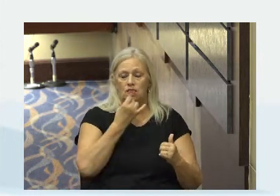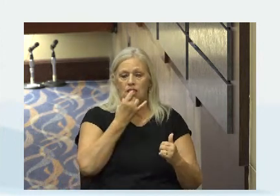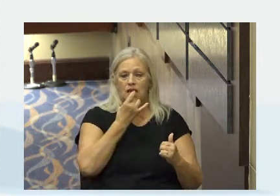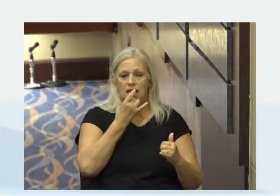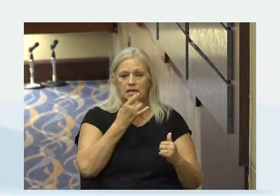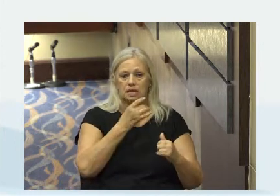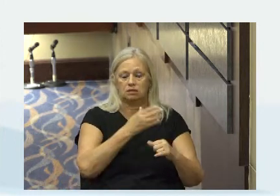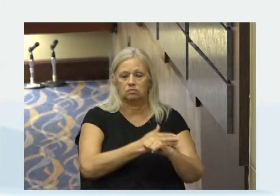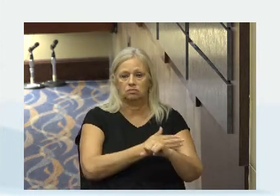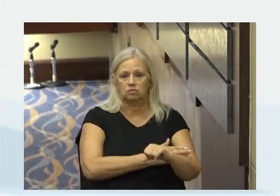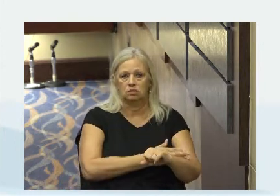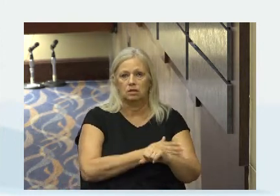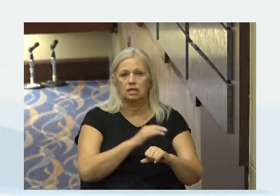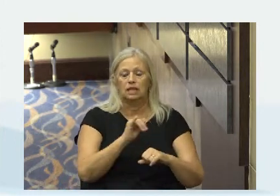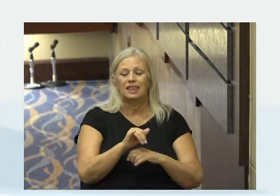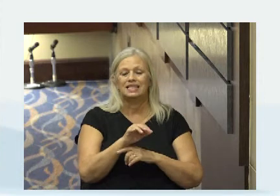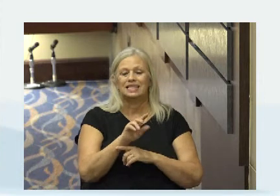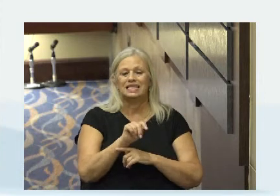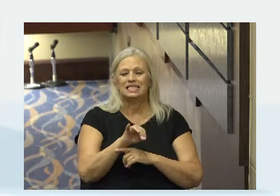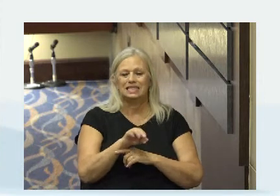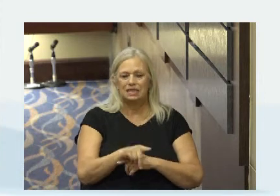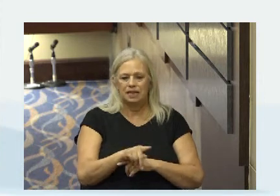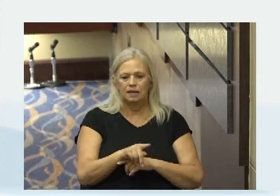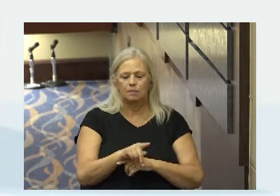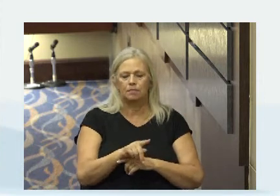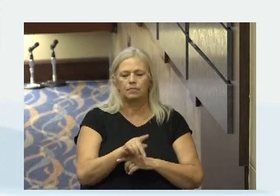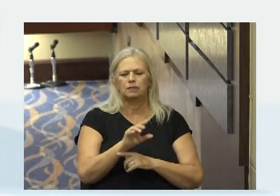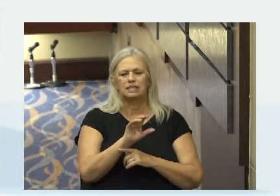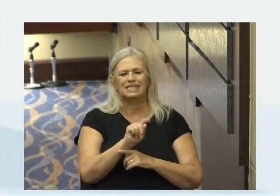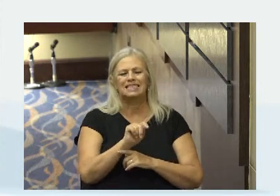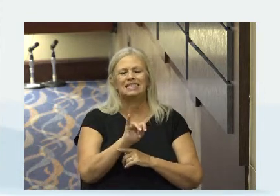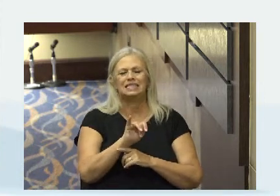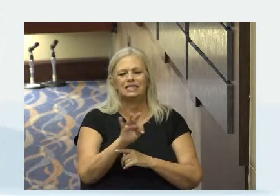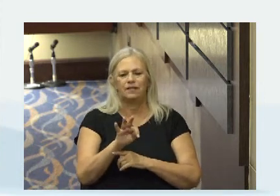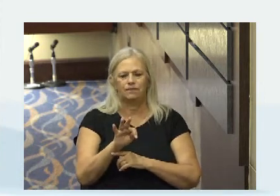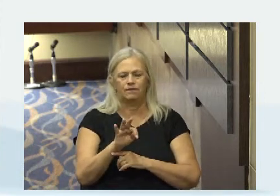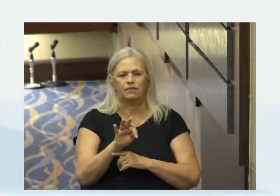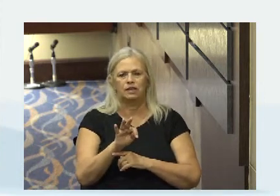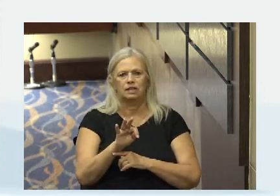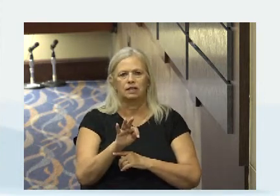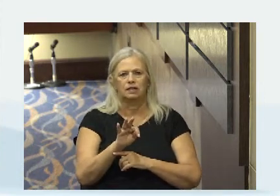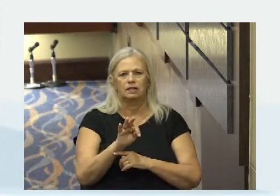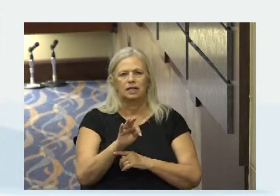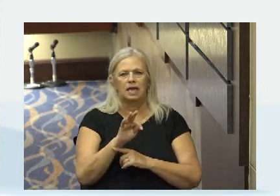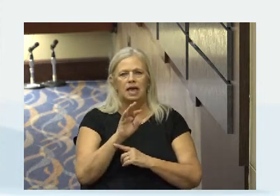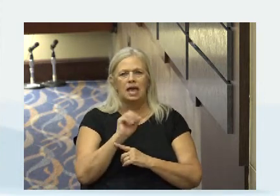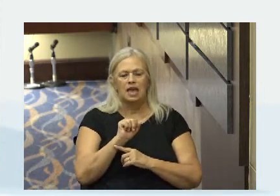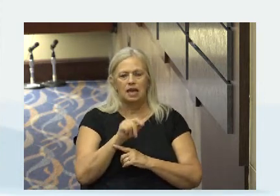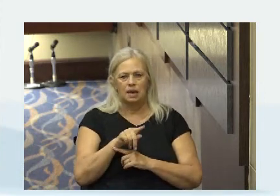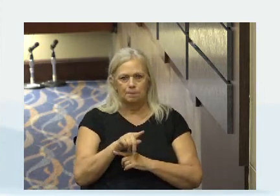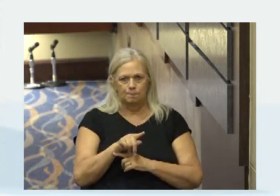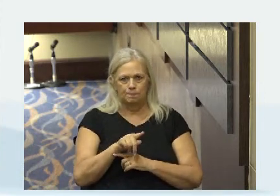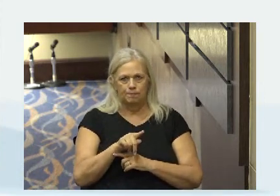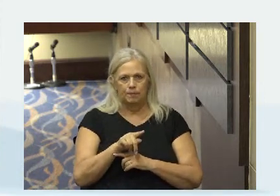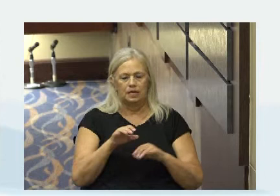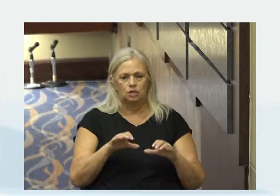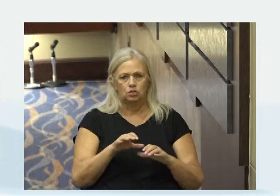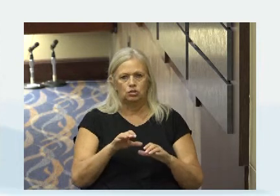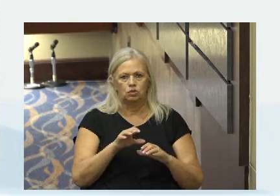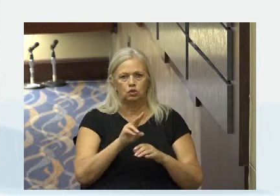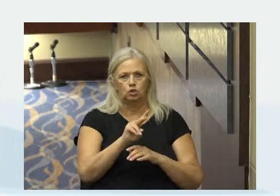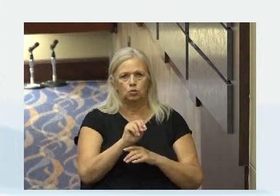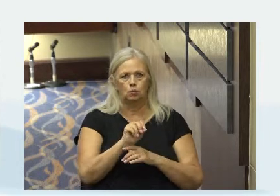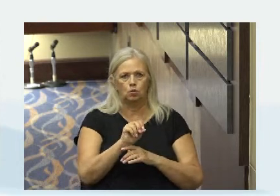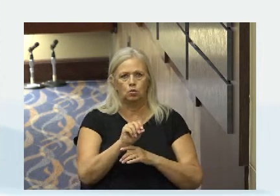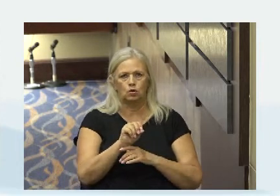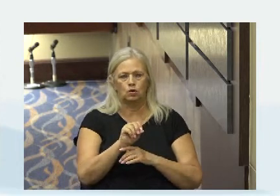a TIF application, and TIF actually did fund ultimately $2.105